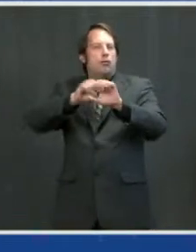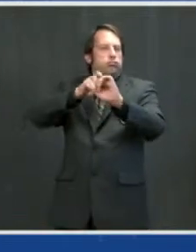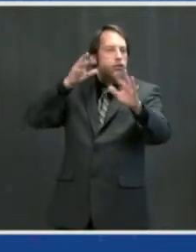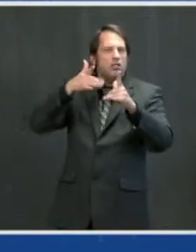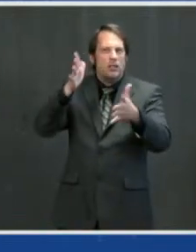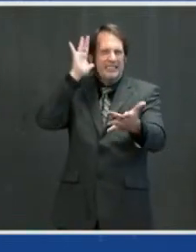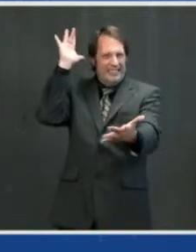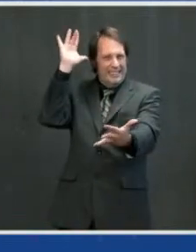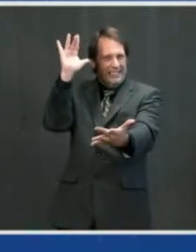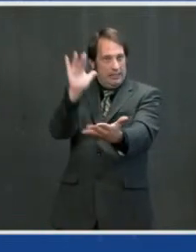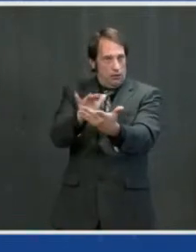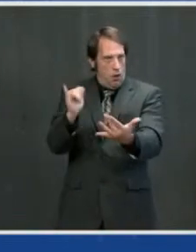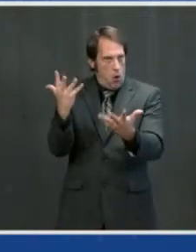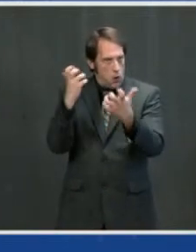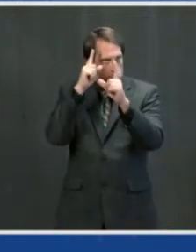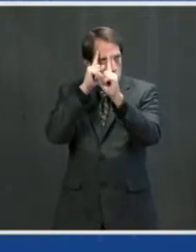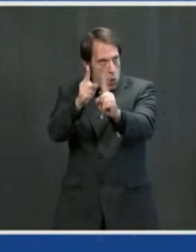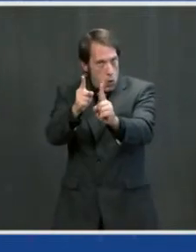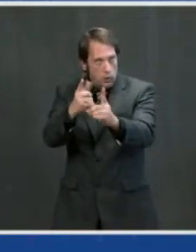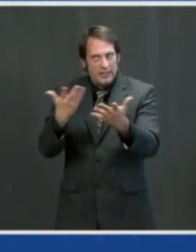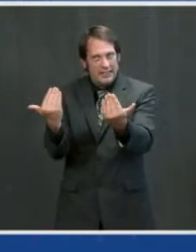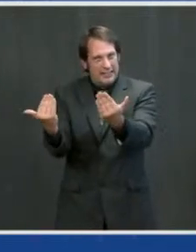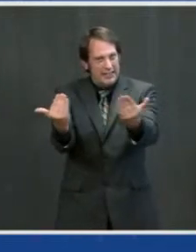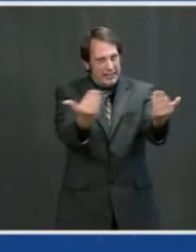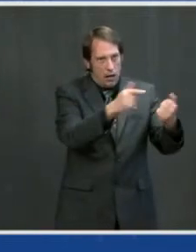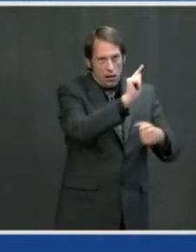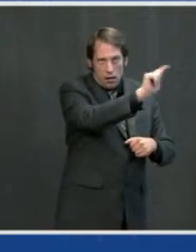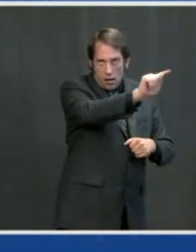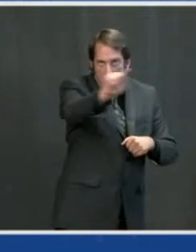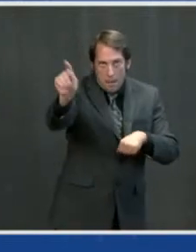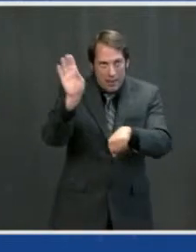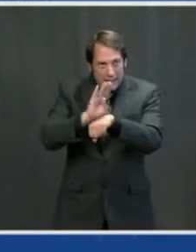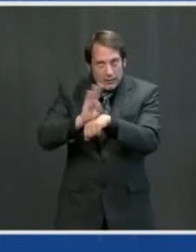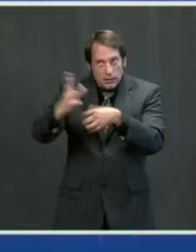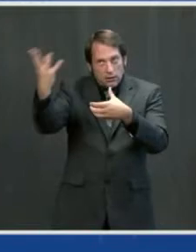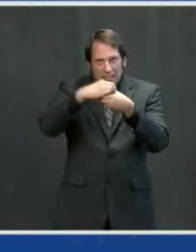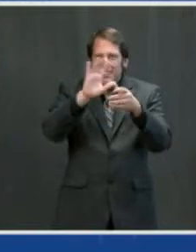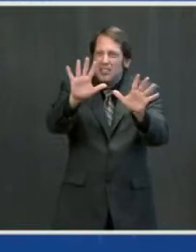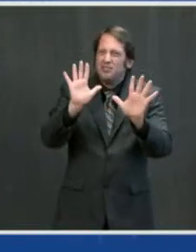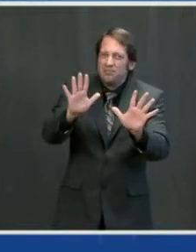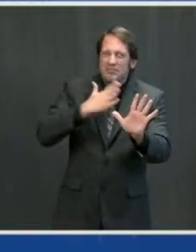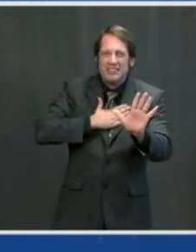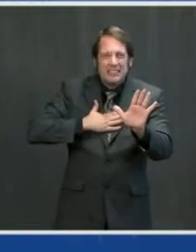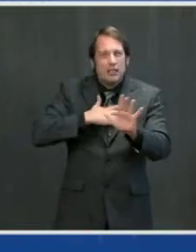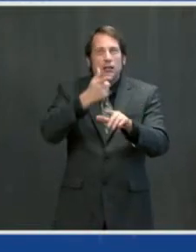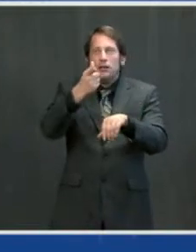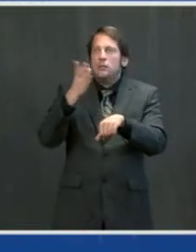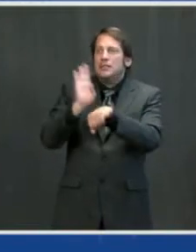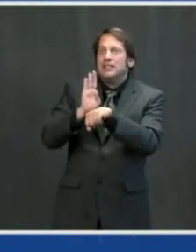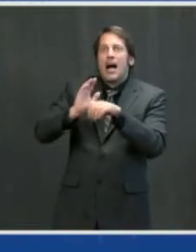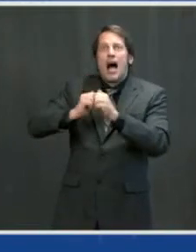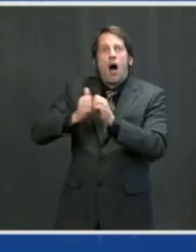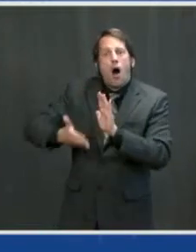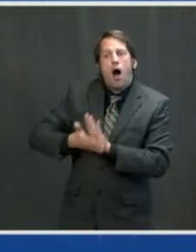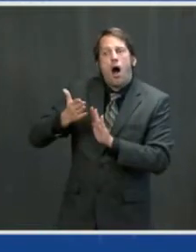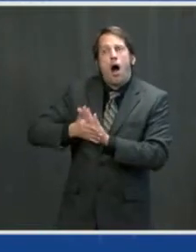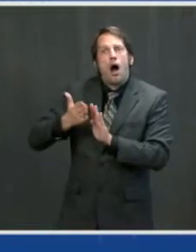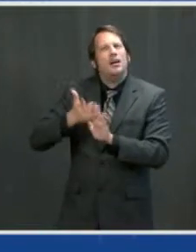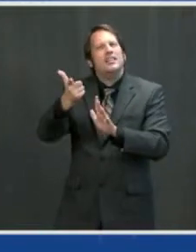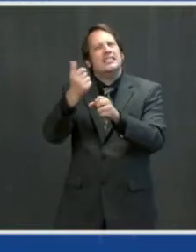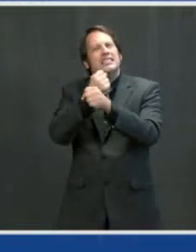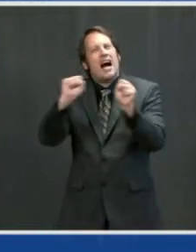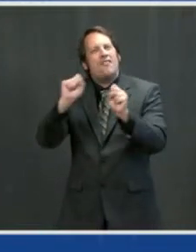Paris Agreement, clean energy technologies, or decarbonization transition of developing countries, I agreed with